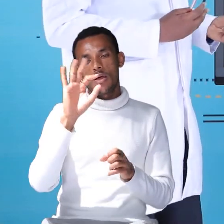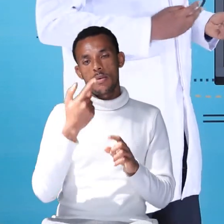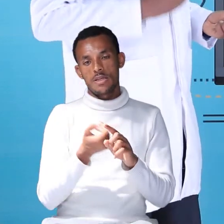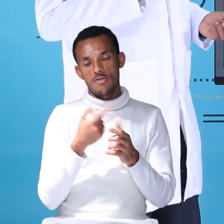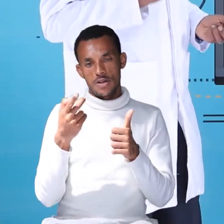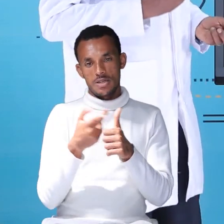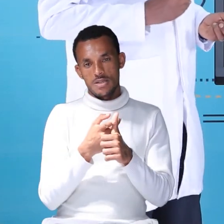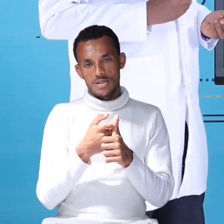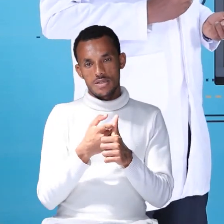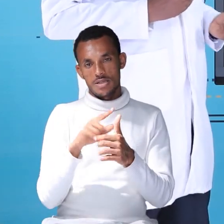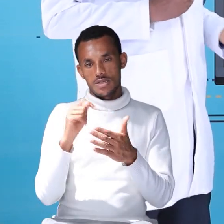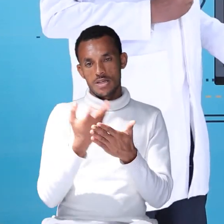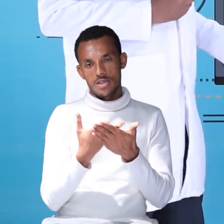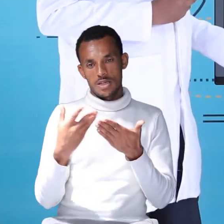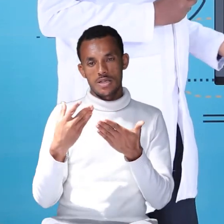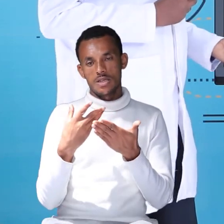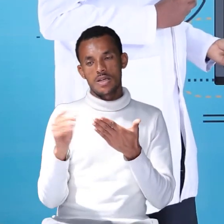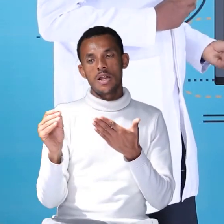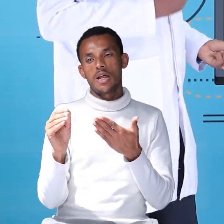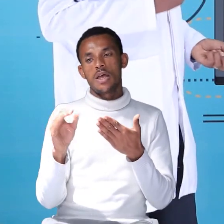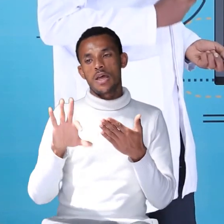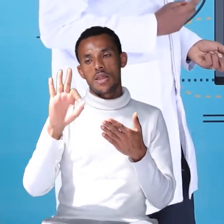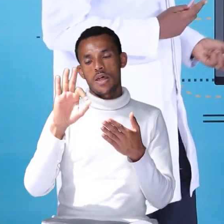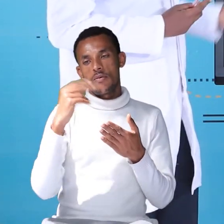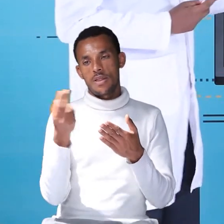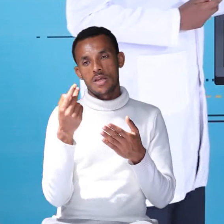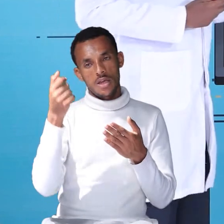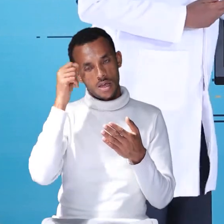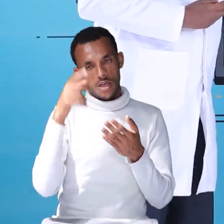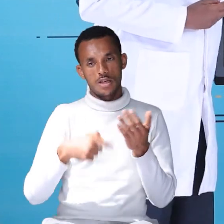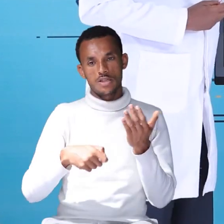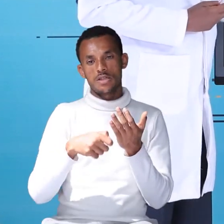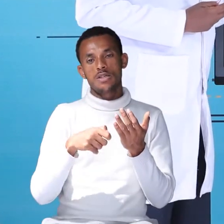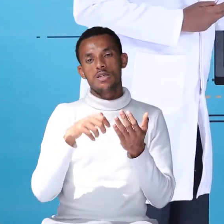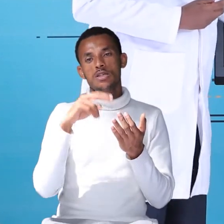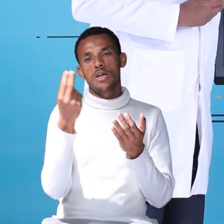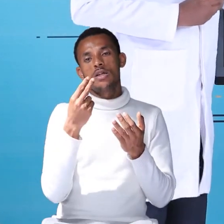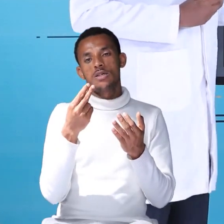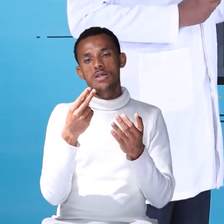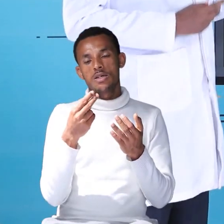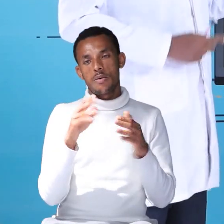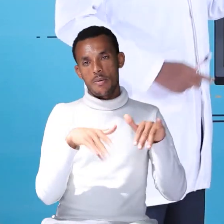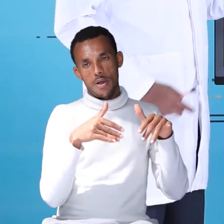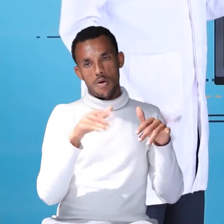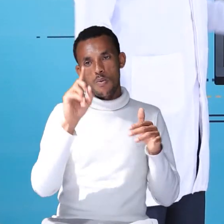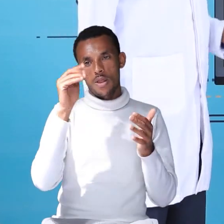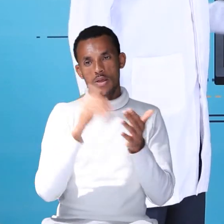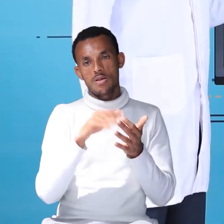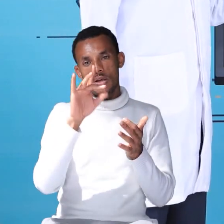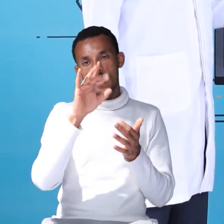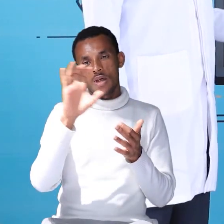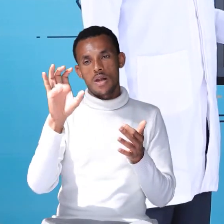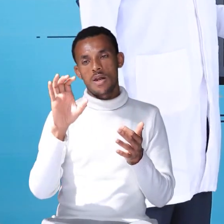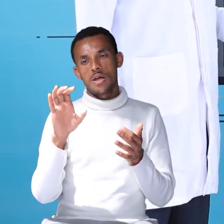months. So first, the seller will get an advantage. He is going to charge her from the